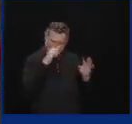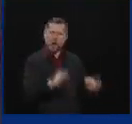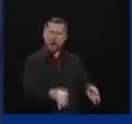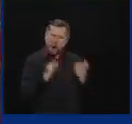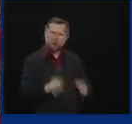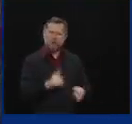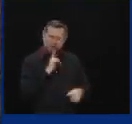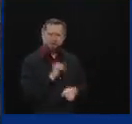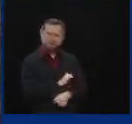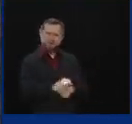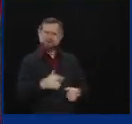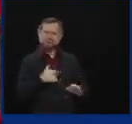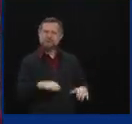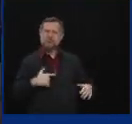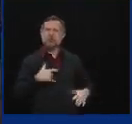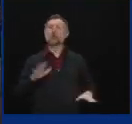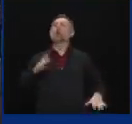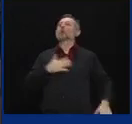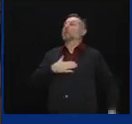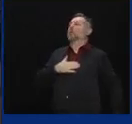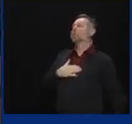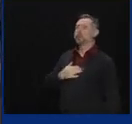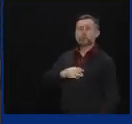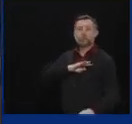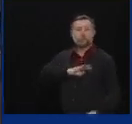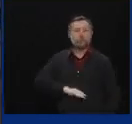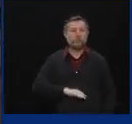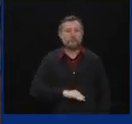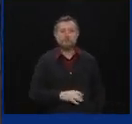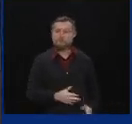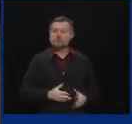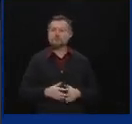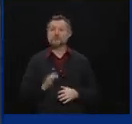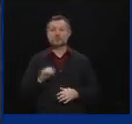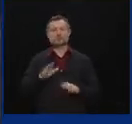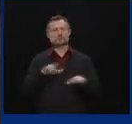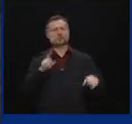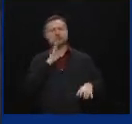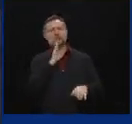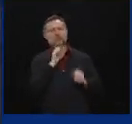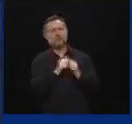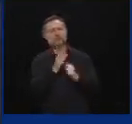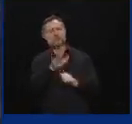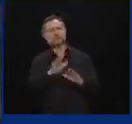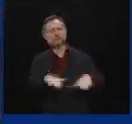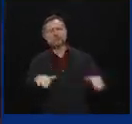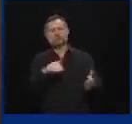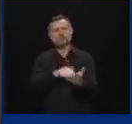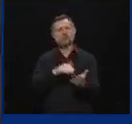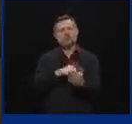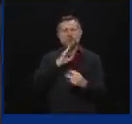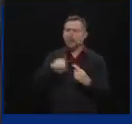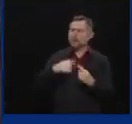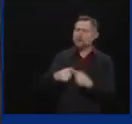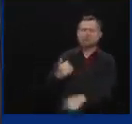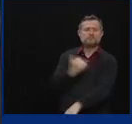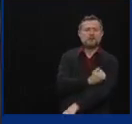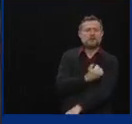that's all I needed to know. Talk to your child's healthcare provider about COVID vaccines for kids 5 and